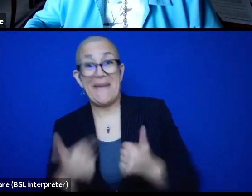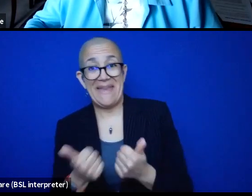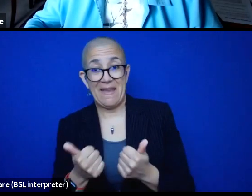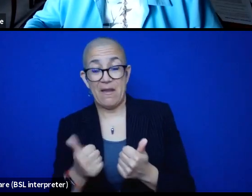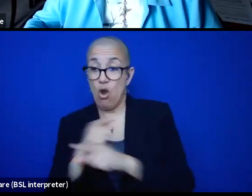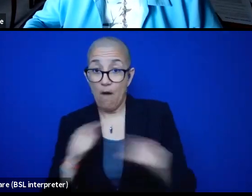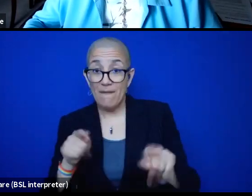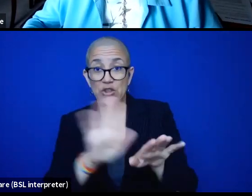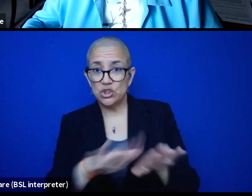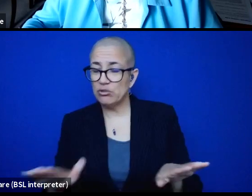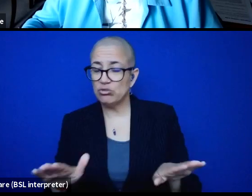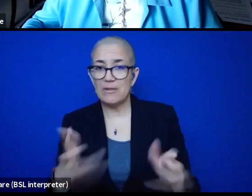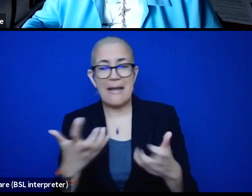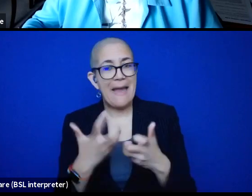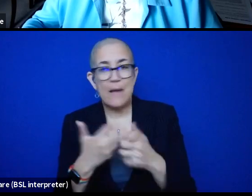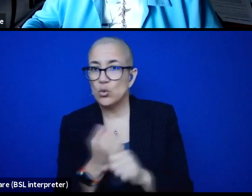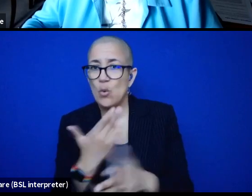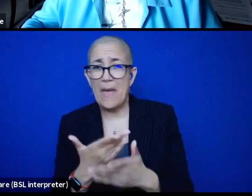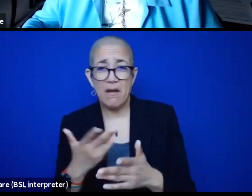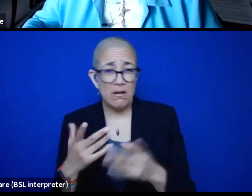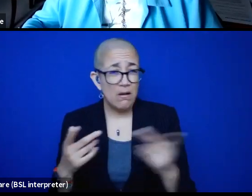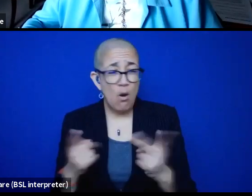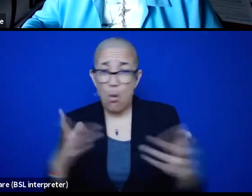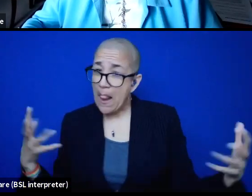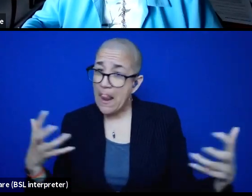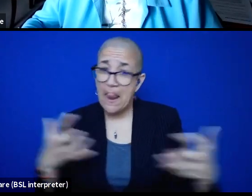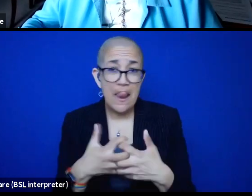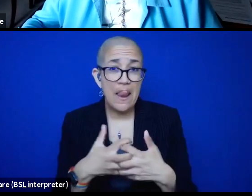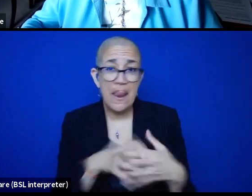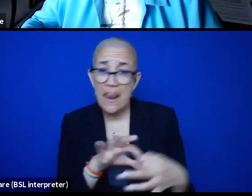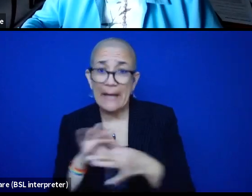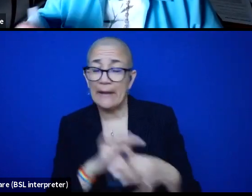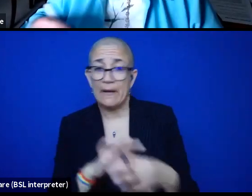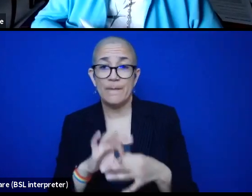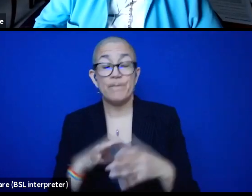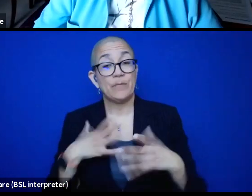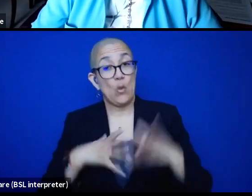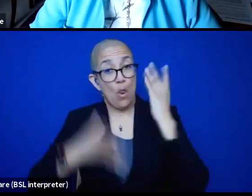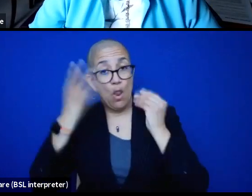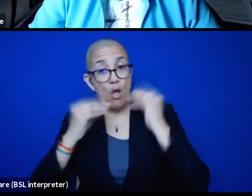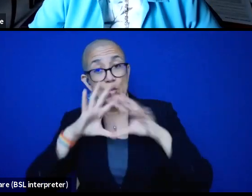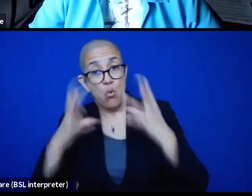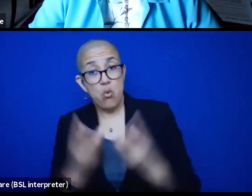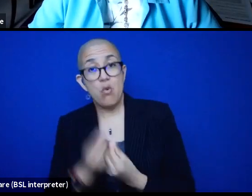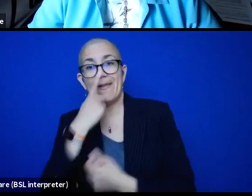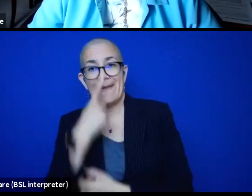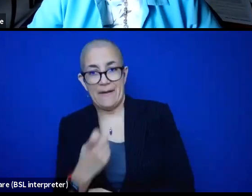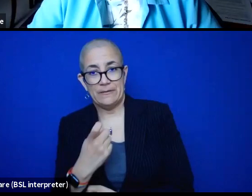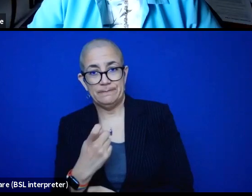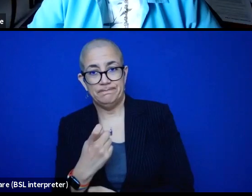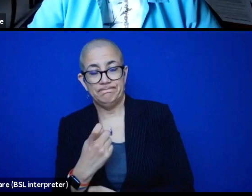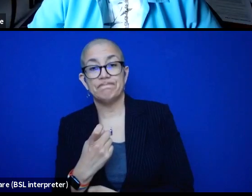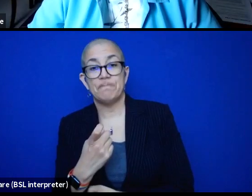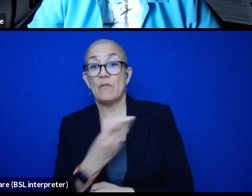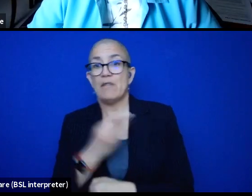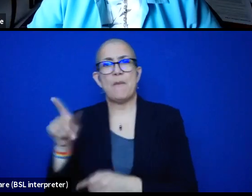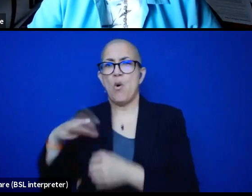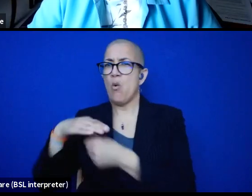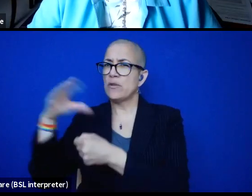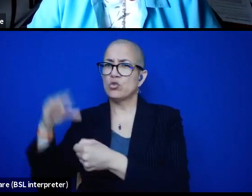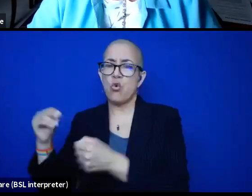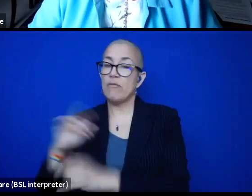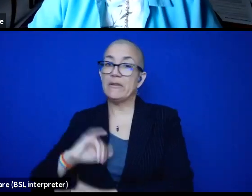are always inextricably linked, and it can all be learned. So there is some, and the Tories are really bad at this, they